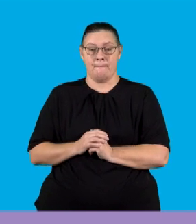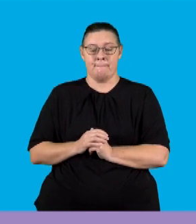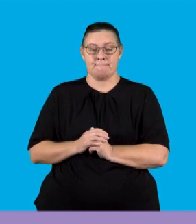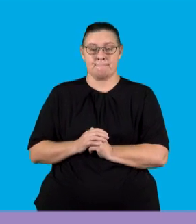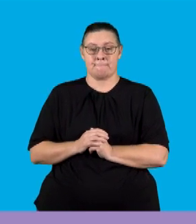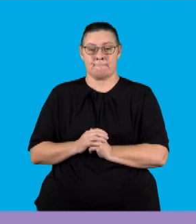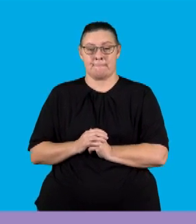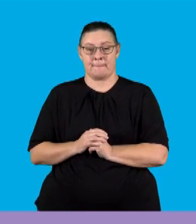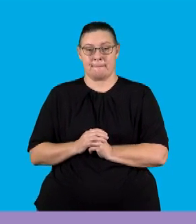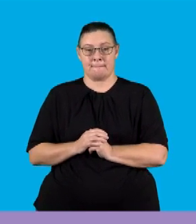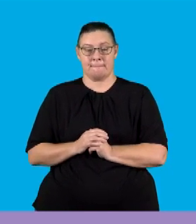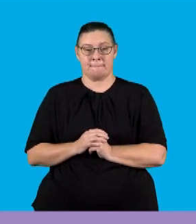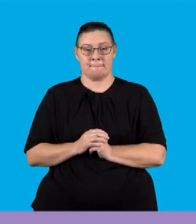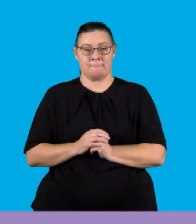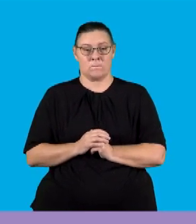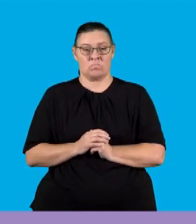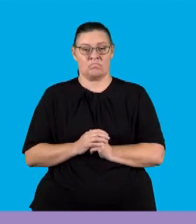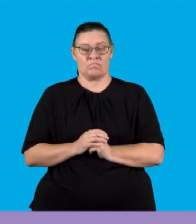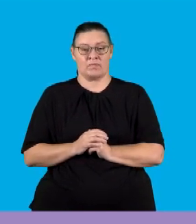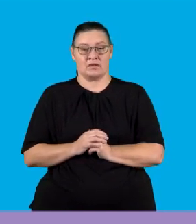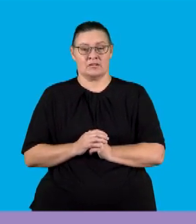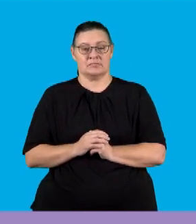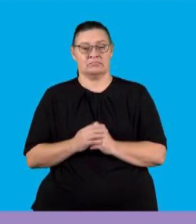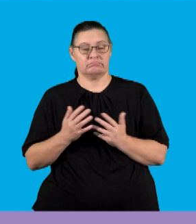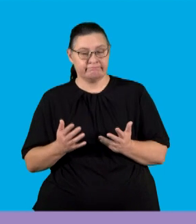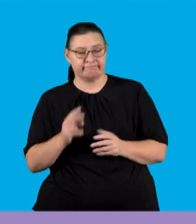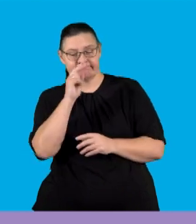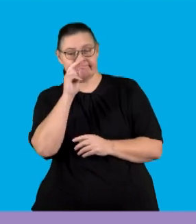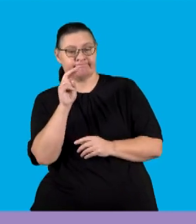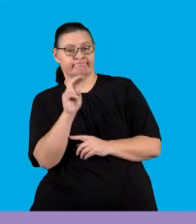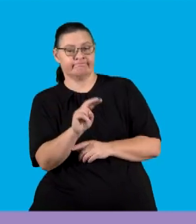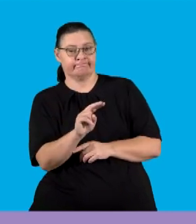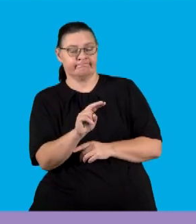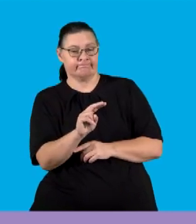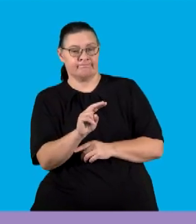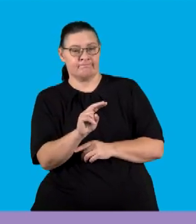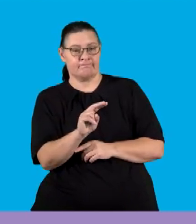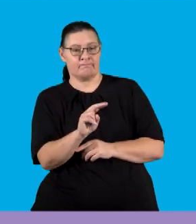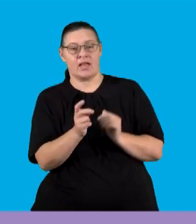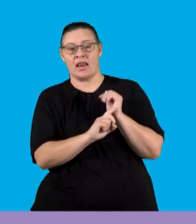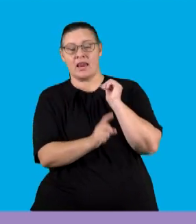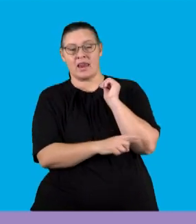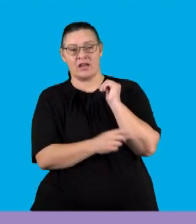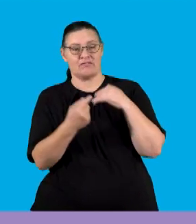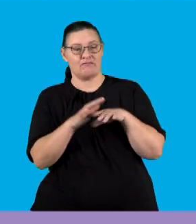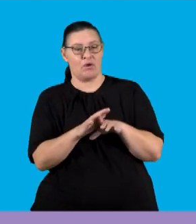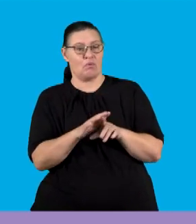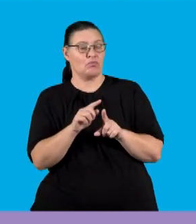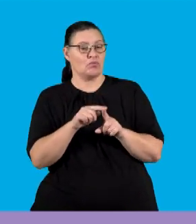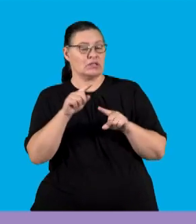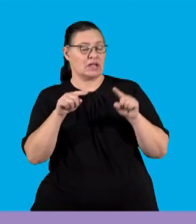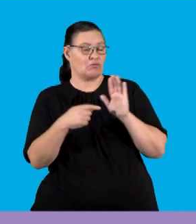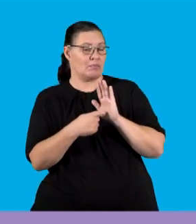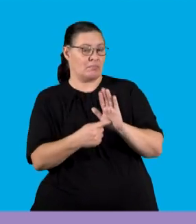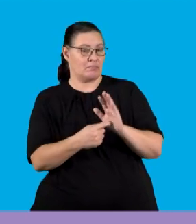from that product. Let's look at our last flow diagram where we are going to be looking at